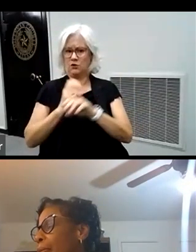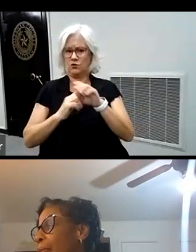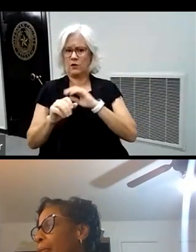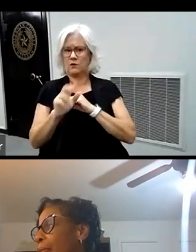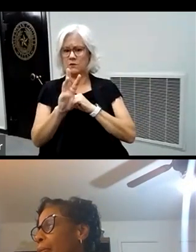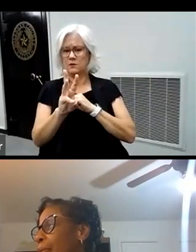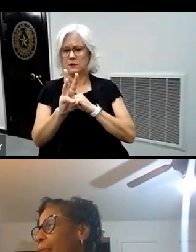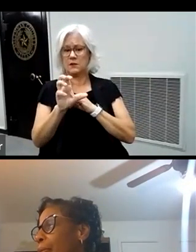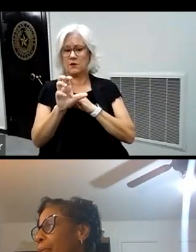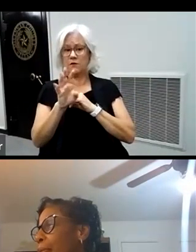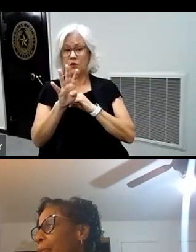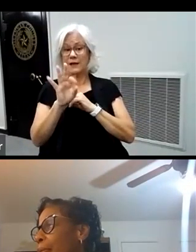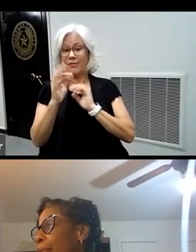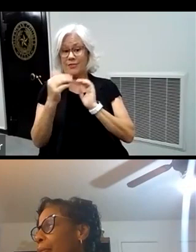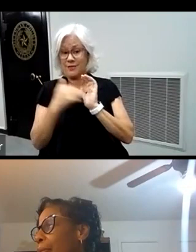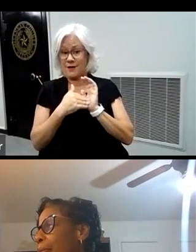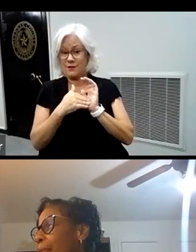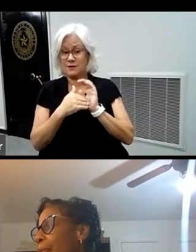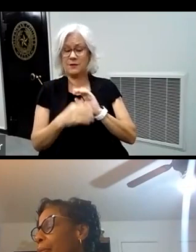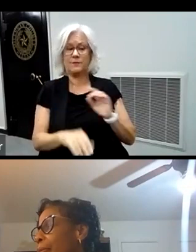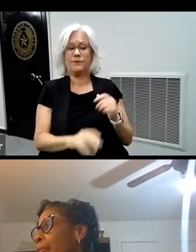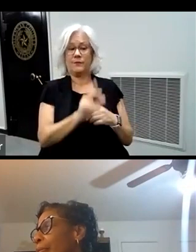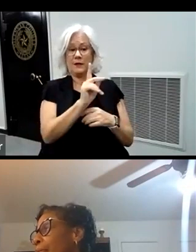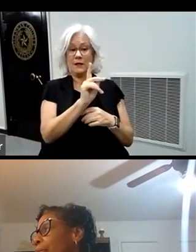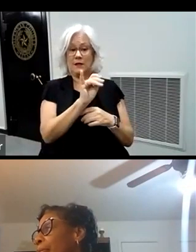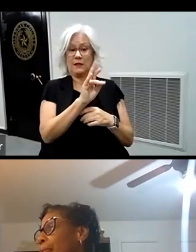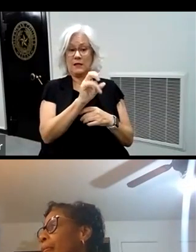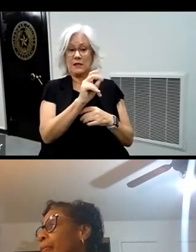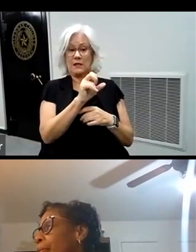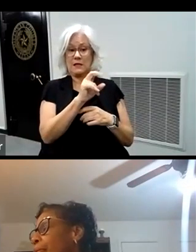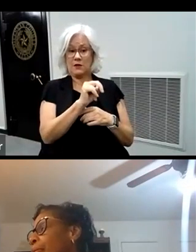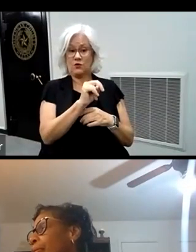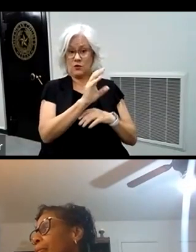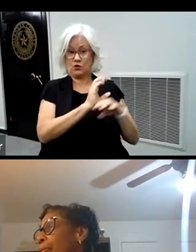$649,000. A bid from Pearson Construction for